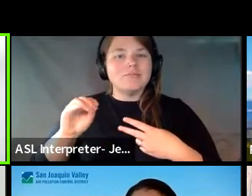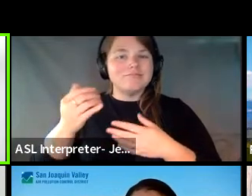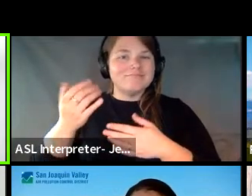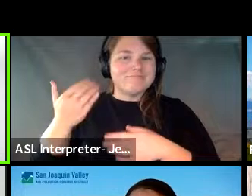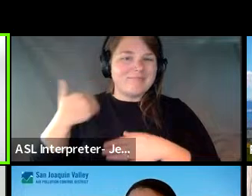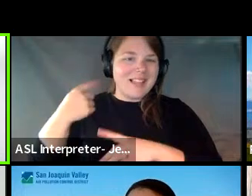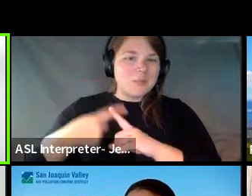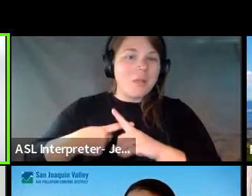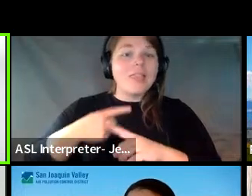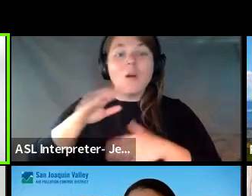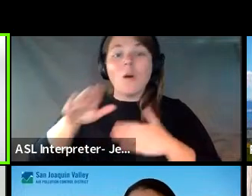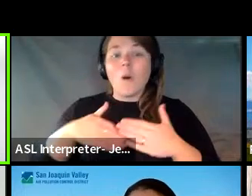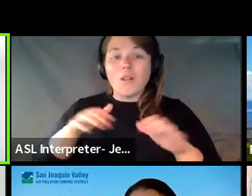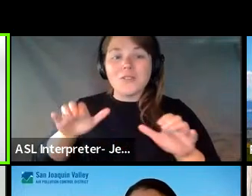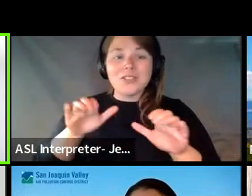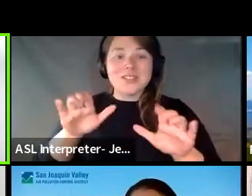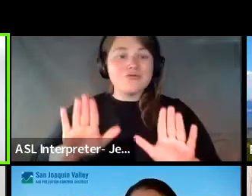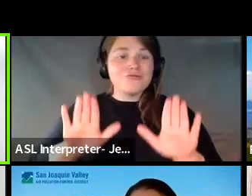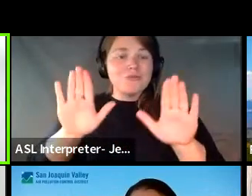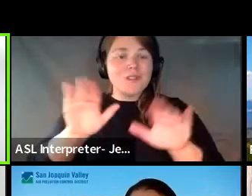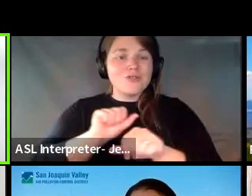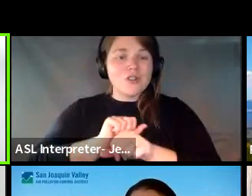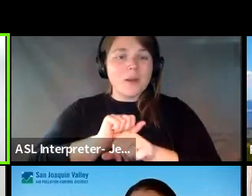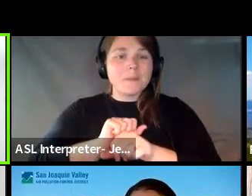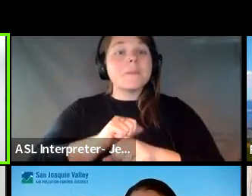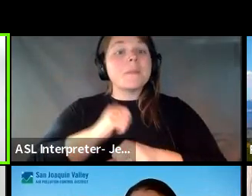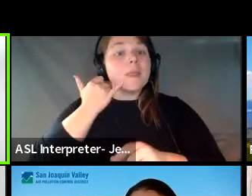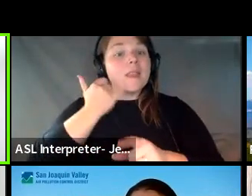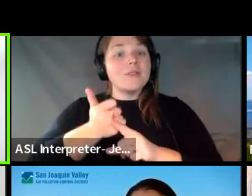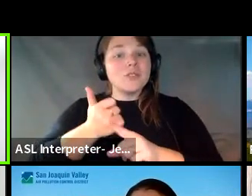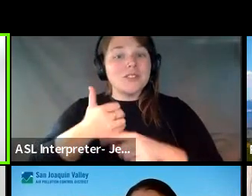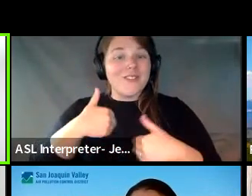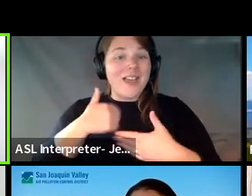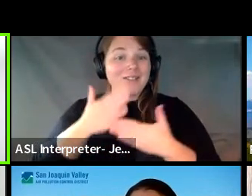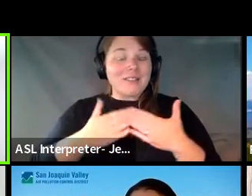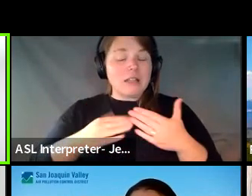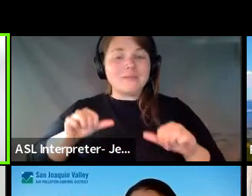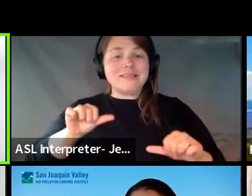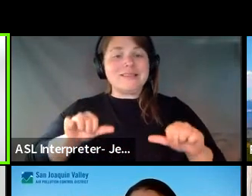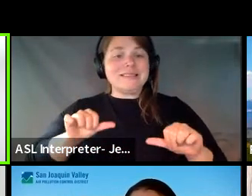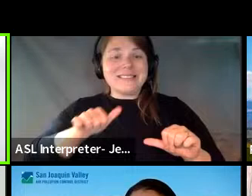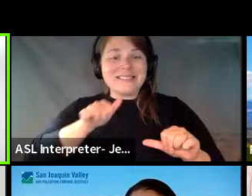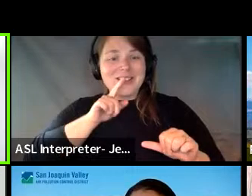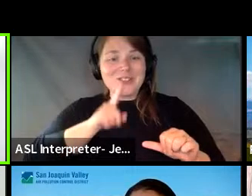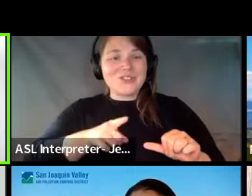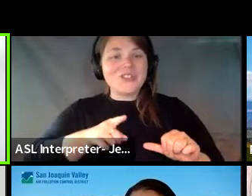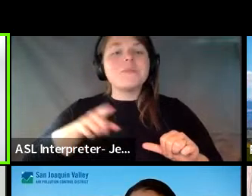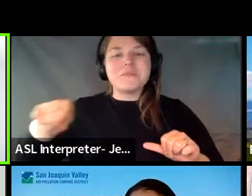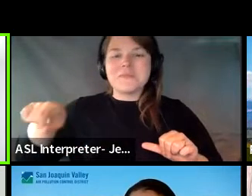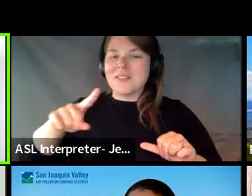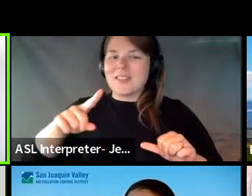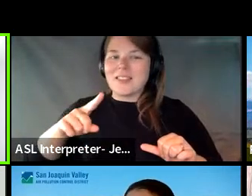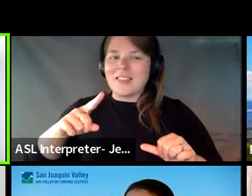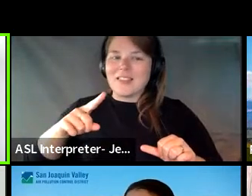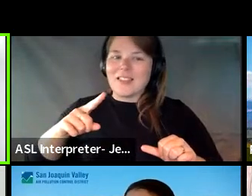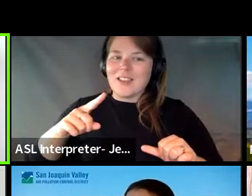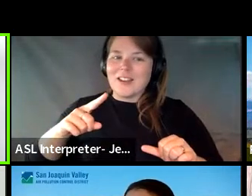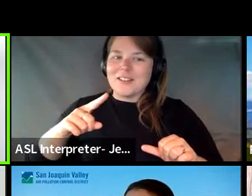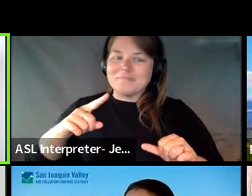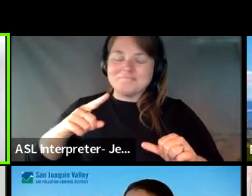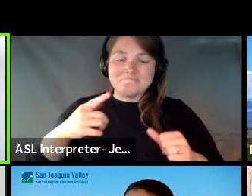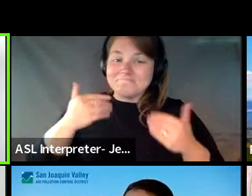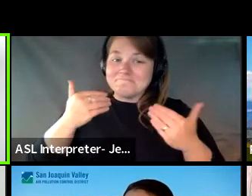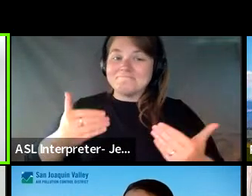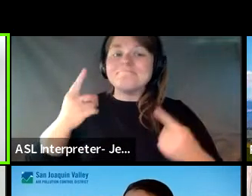did a great job. So if you do have some hesitations, I'm sure they'll be I'm sure they'll welcome you to ask them any